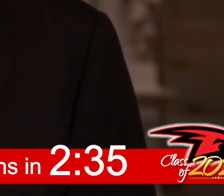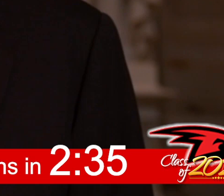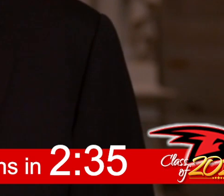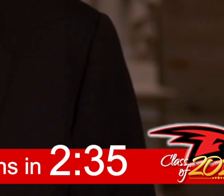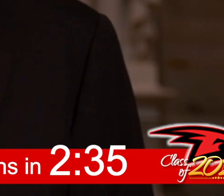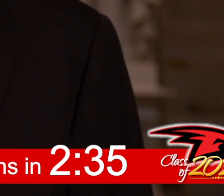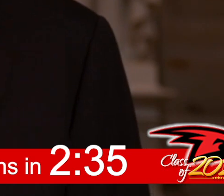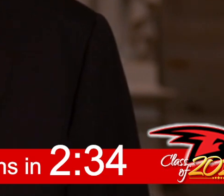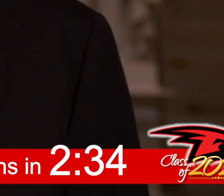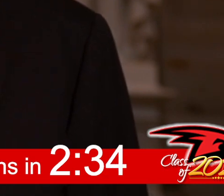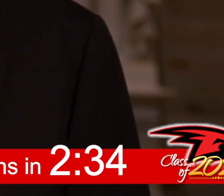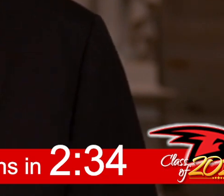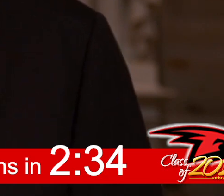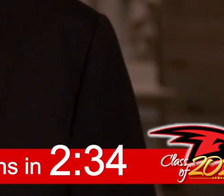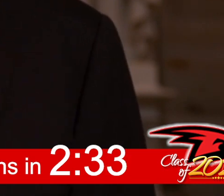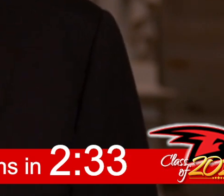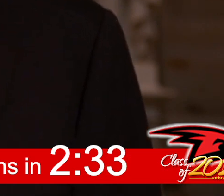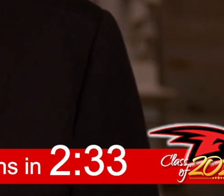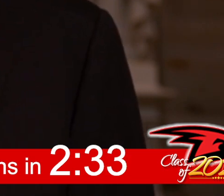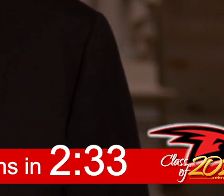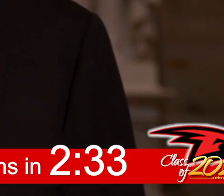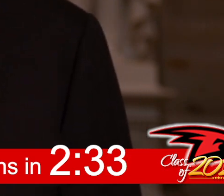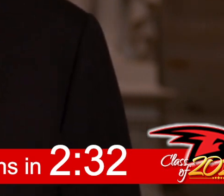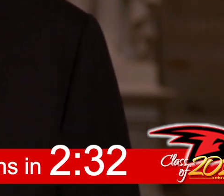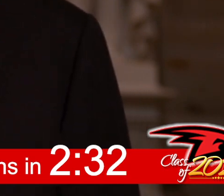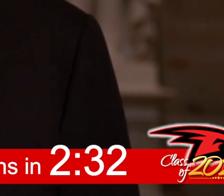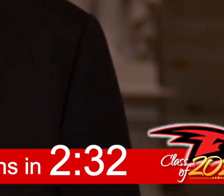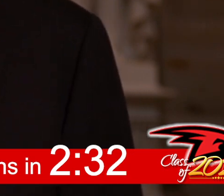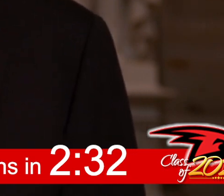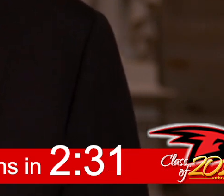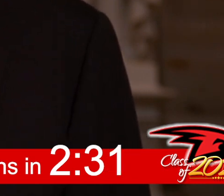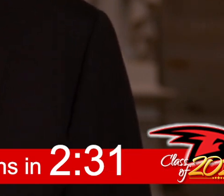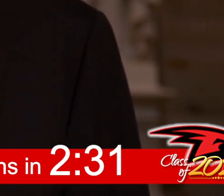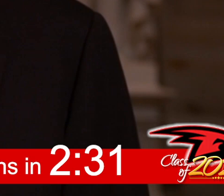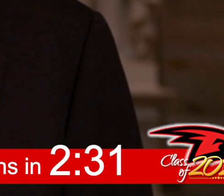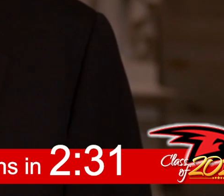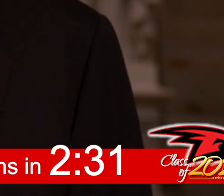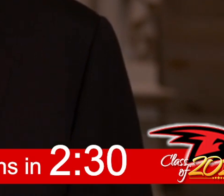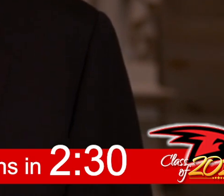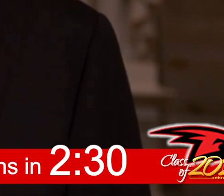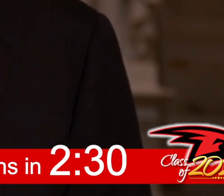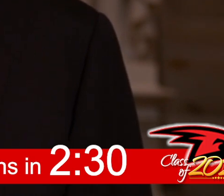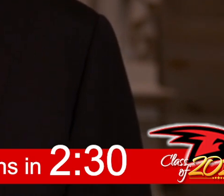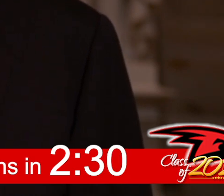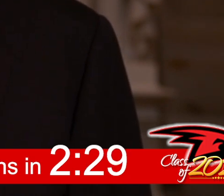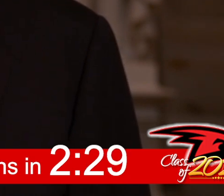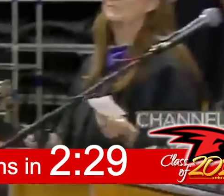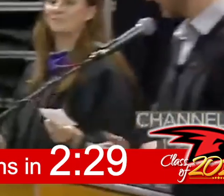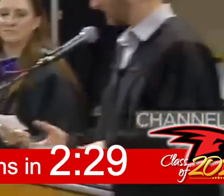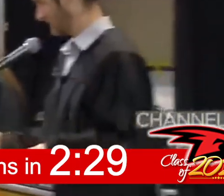the confidence in the world that with your leadership, we're going to get through this crisis stronger and more resilient than